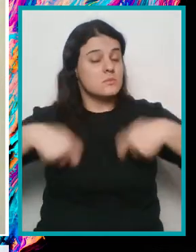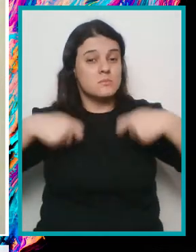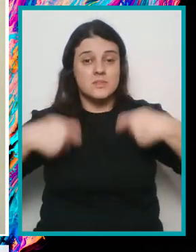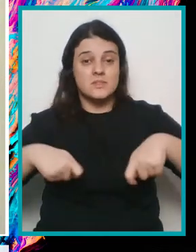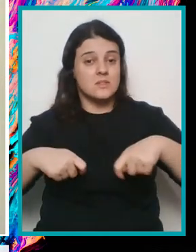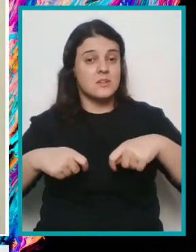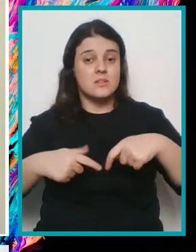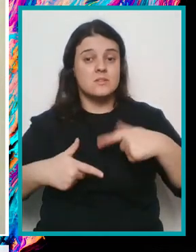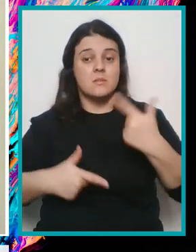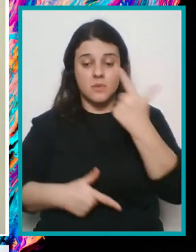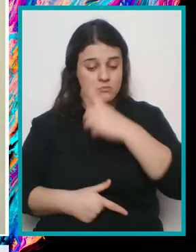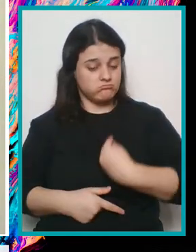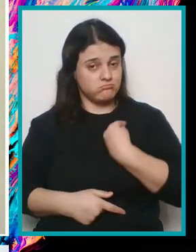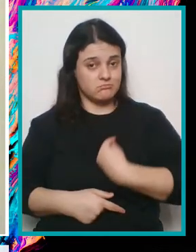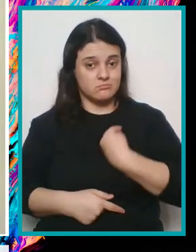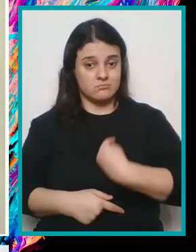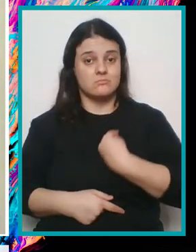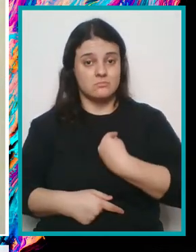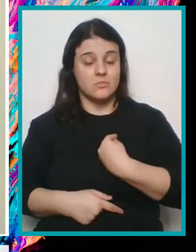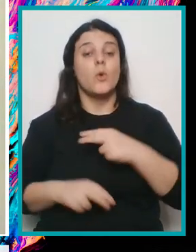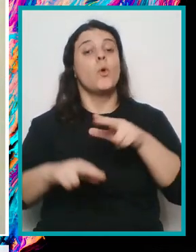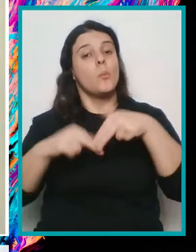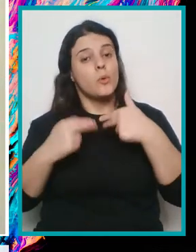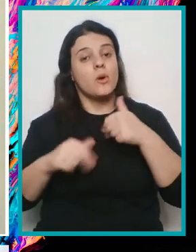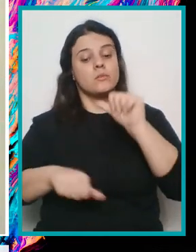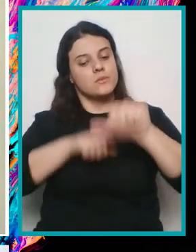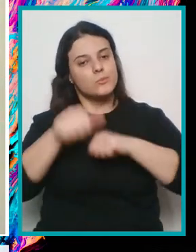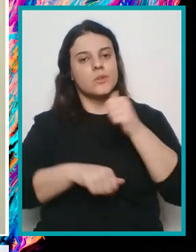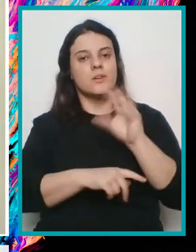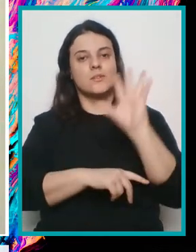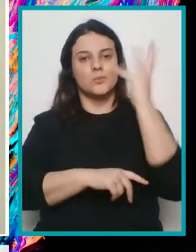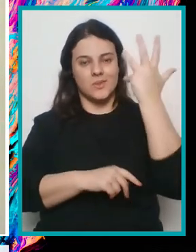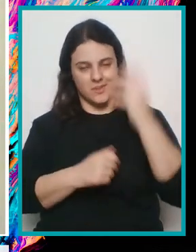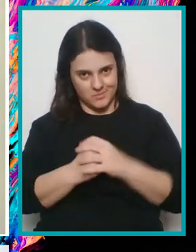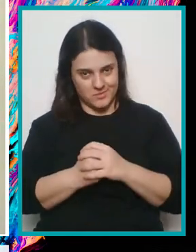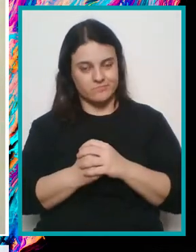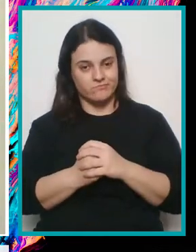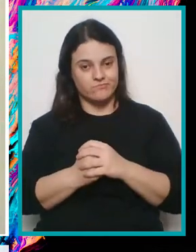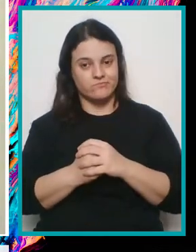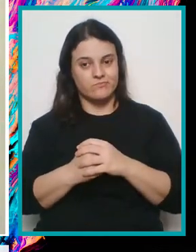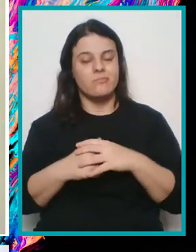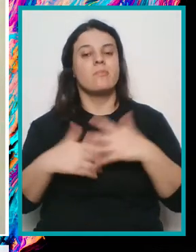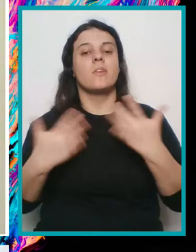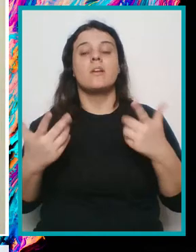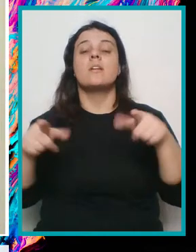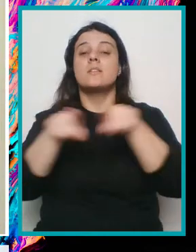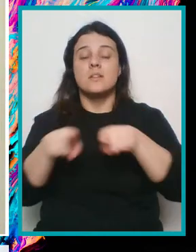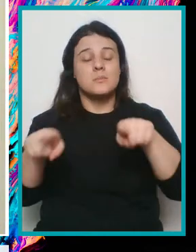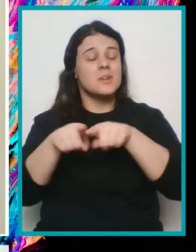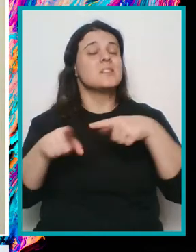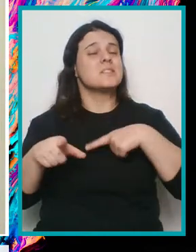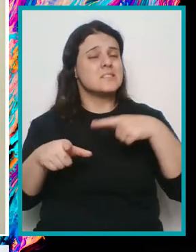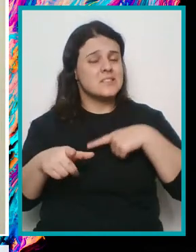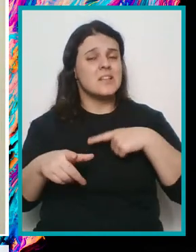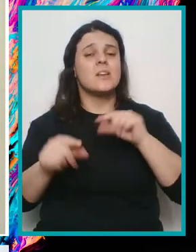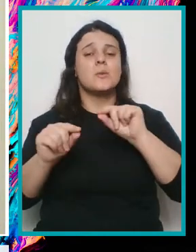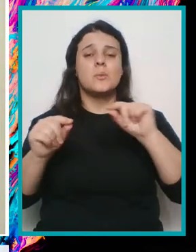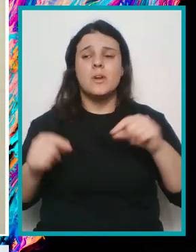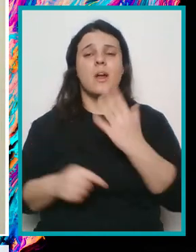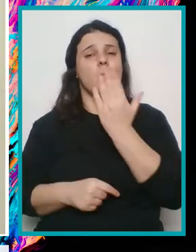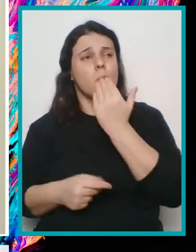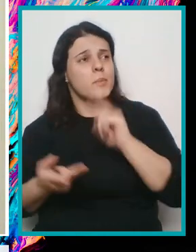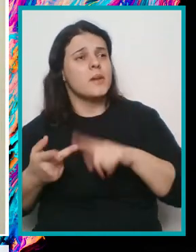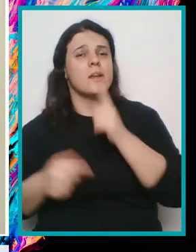That is why we are going to see more young people, more young children on the streets with their mothers because they are leaving